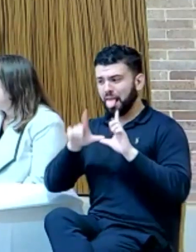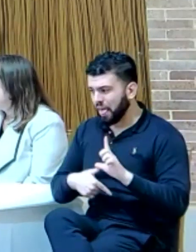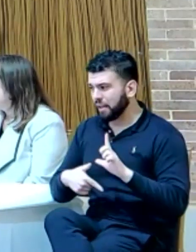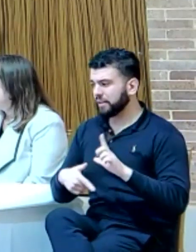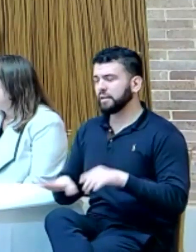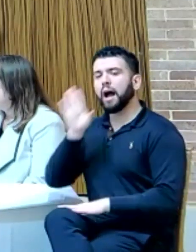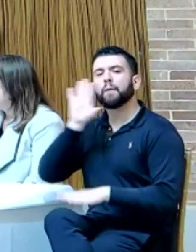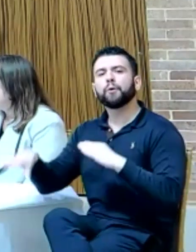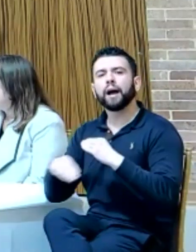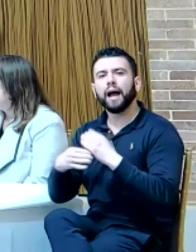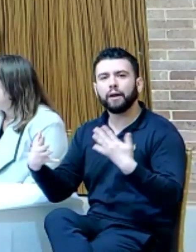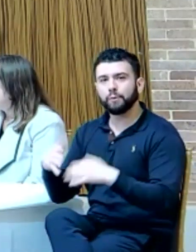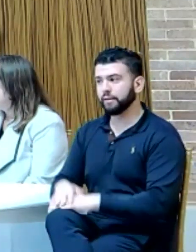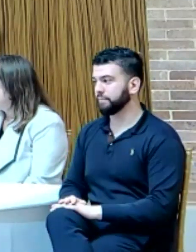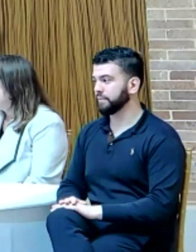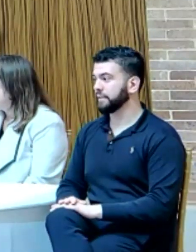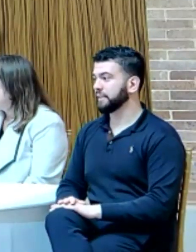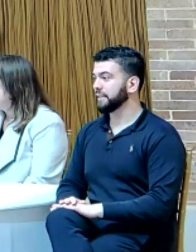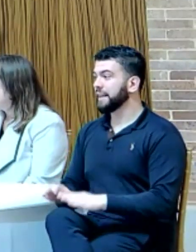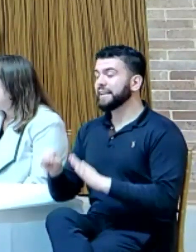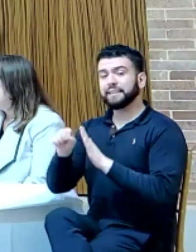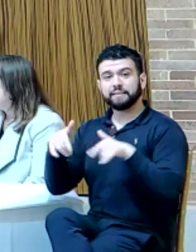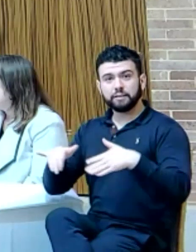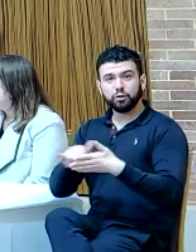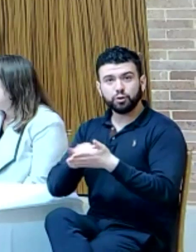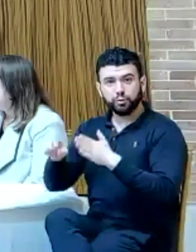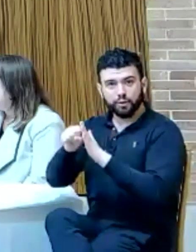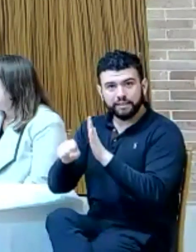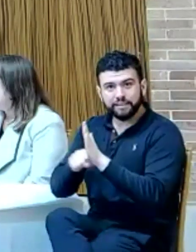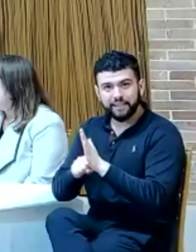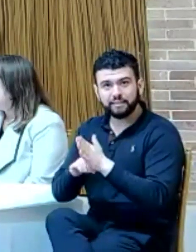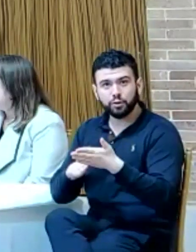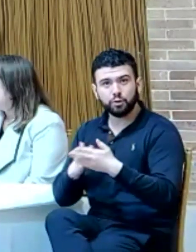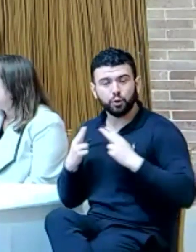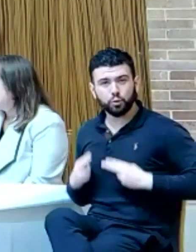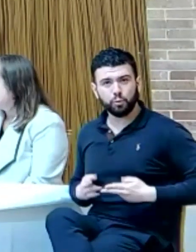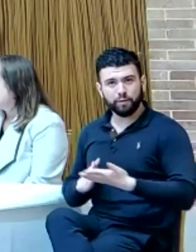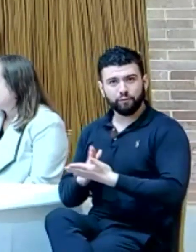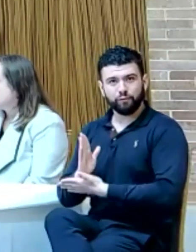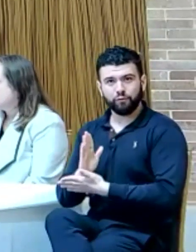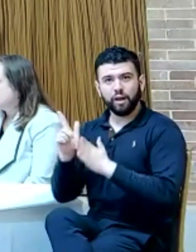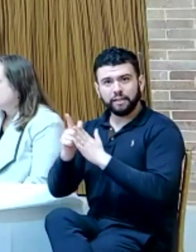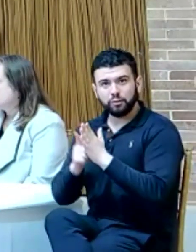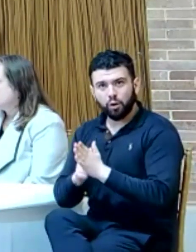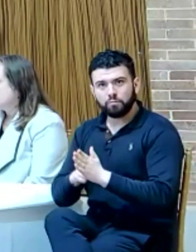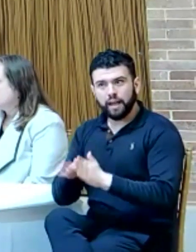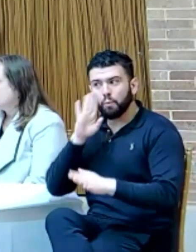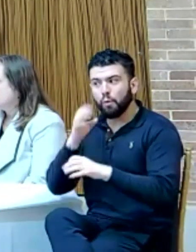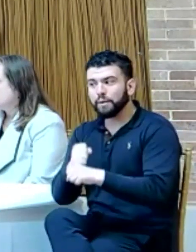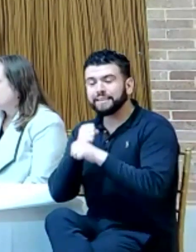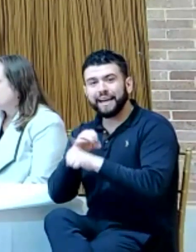the the provisions in the state human rights law that protect people against retaliation for opposing discrimination so if you